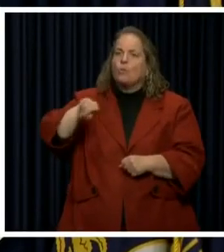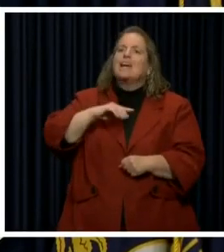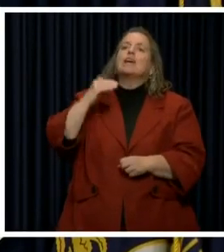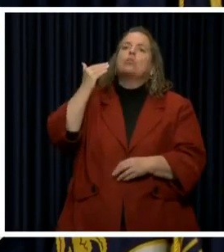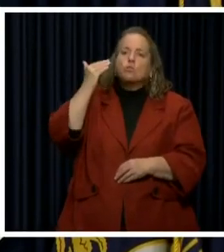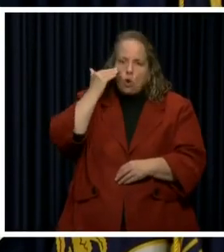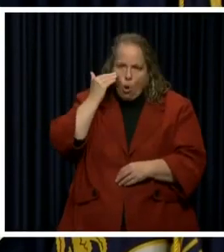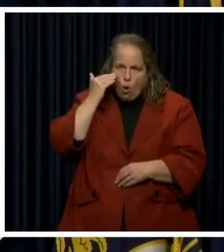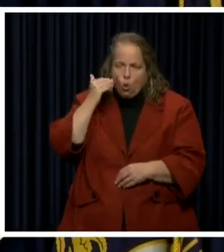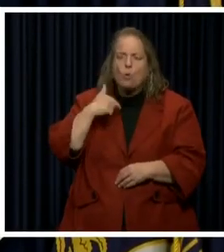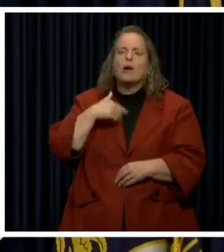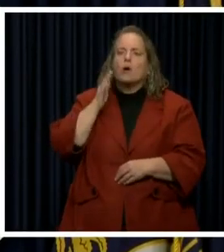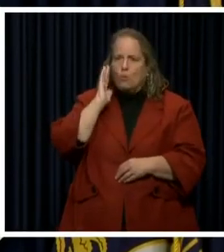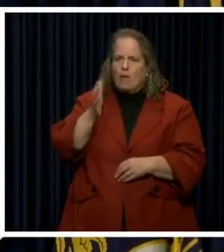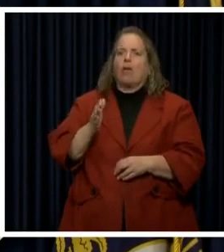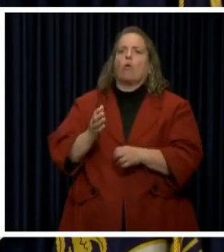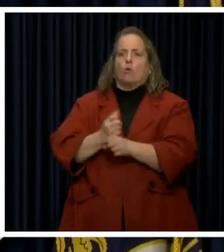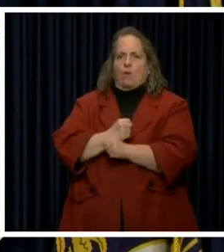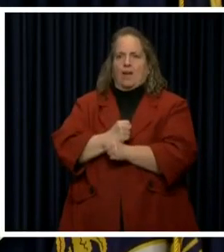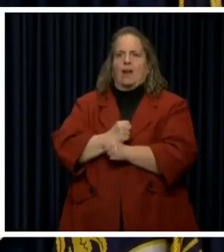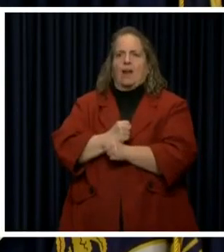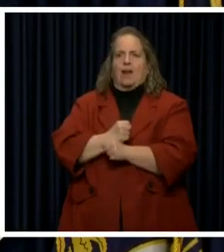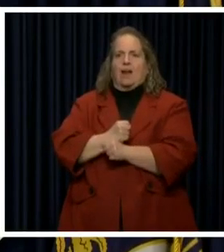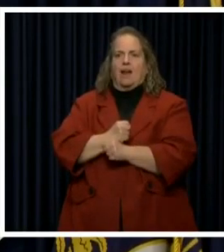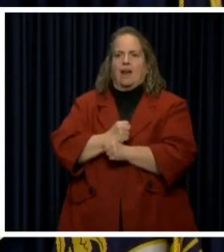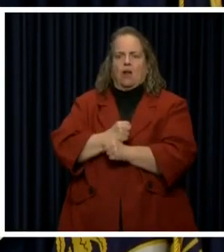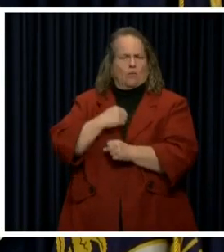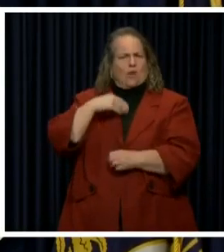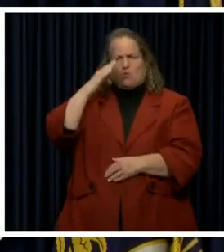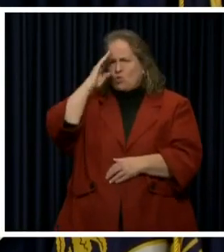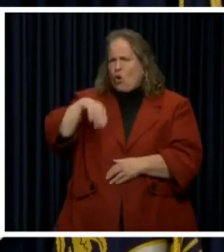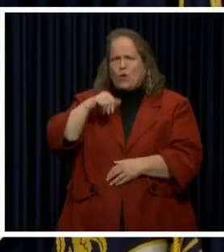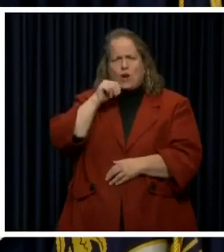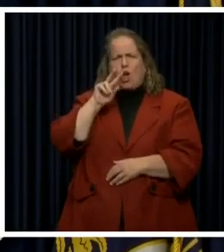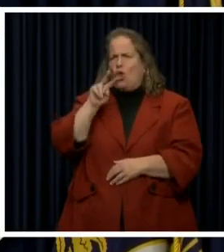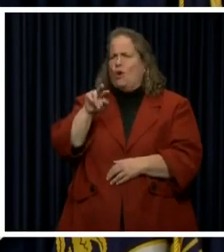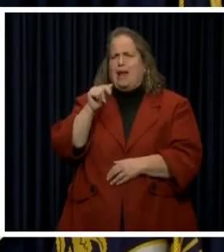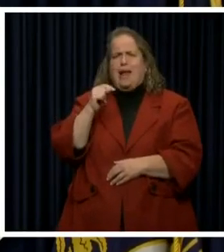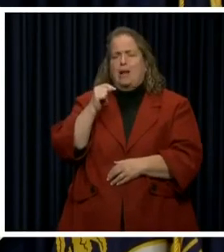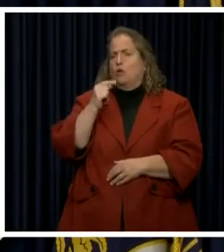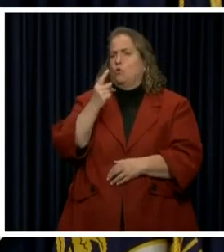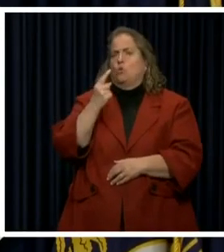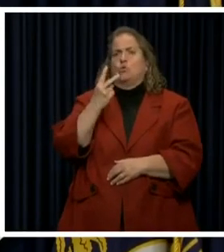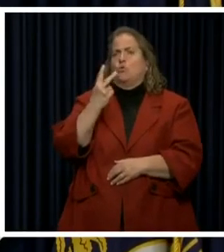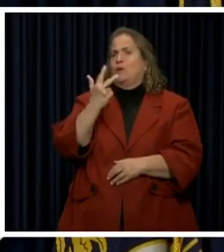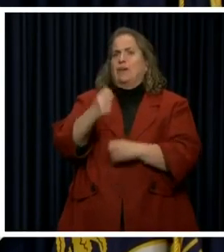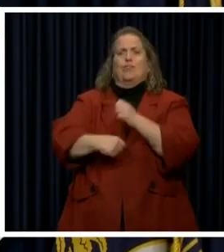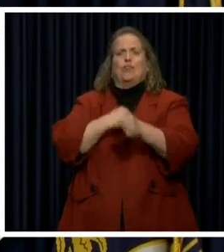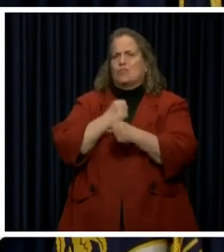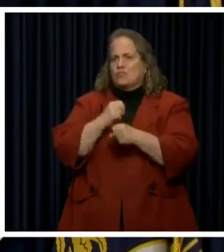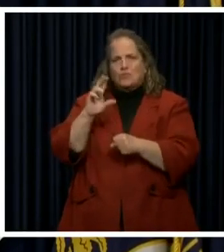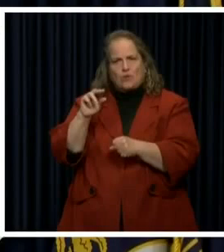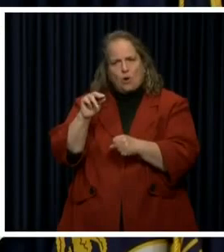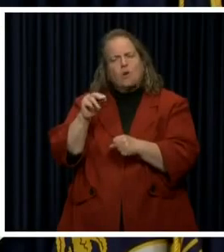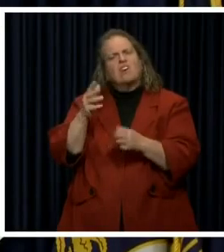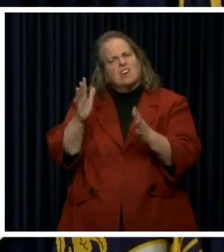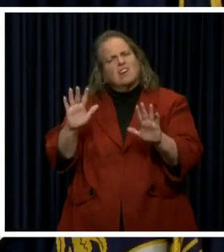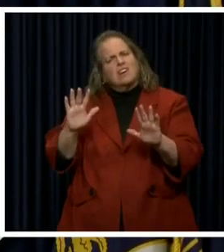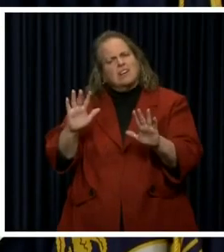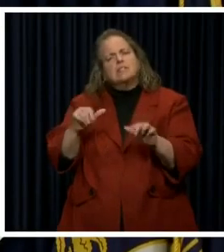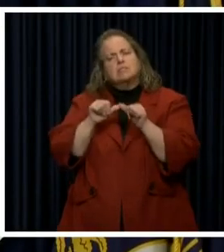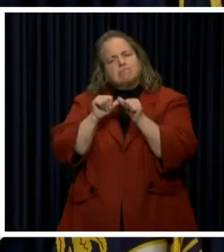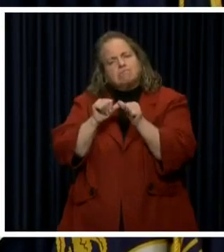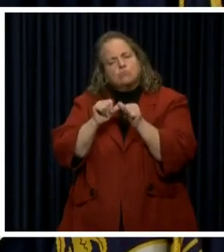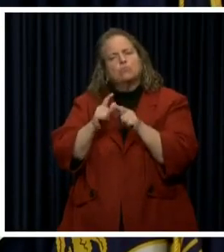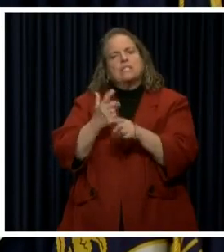thing, and for us knowing that we're not looking at years, let's continue to have the resolve to get it done. And let's not